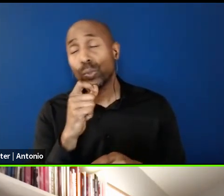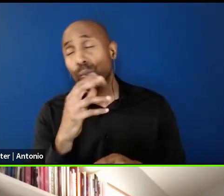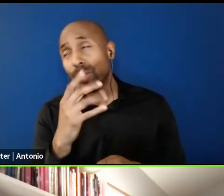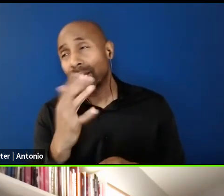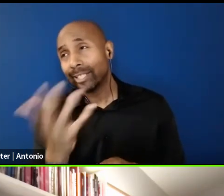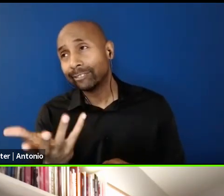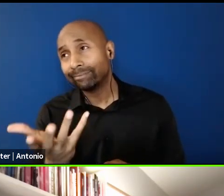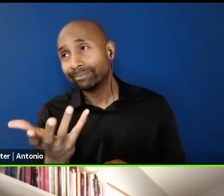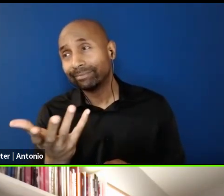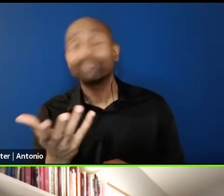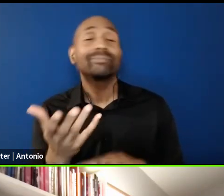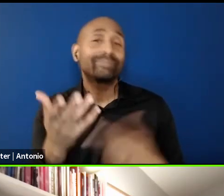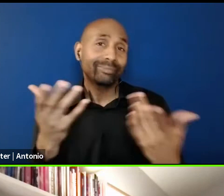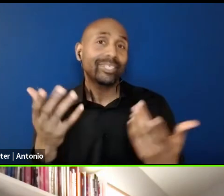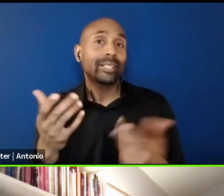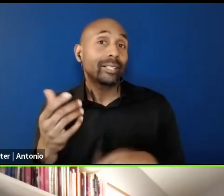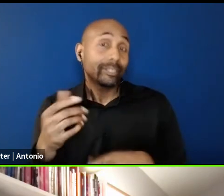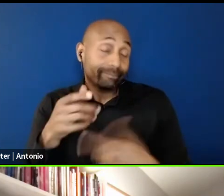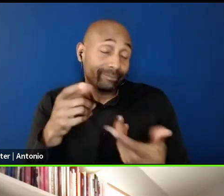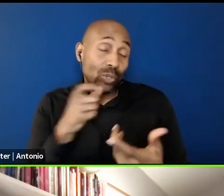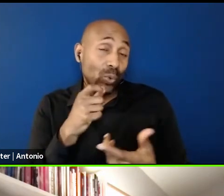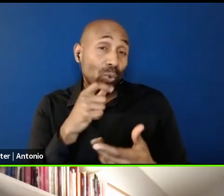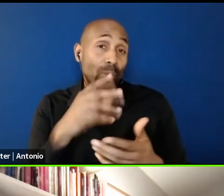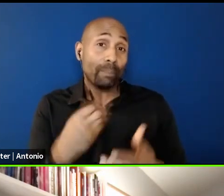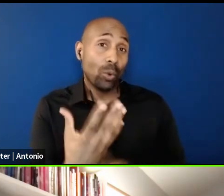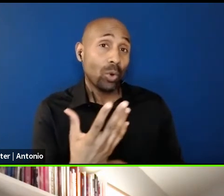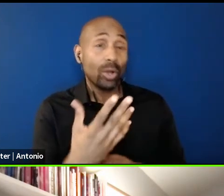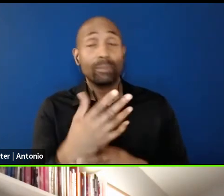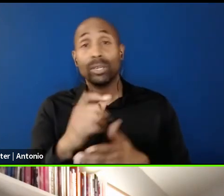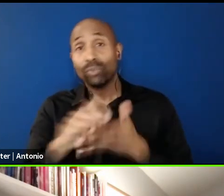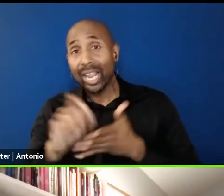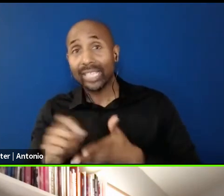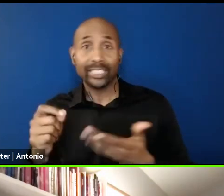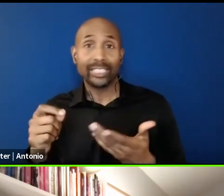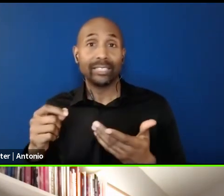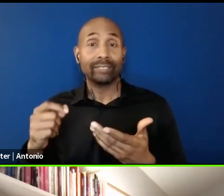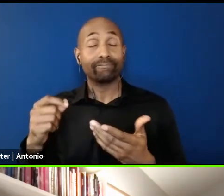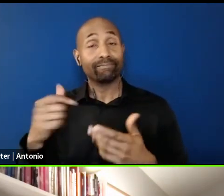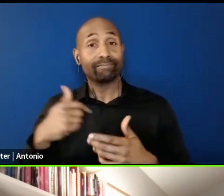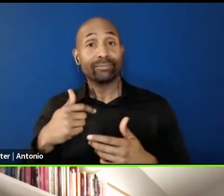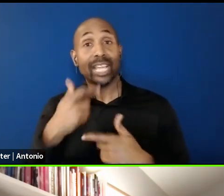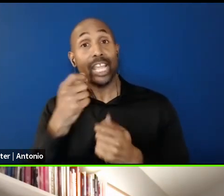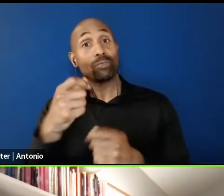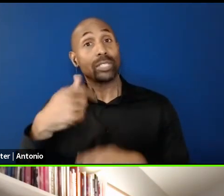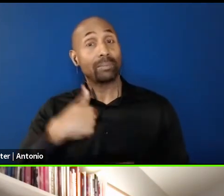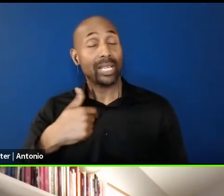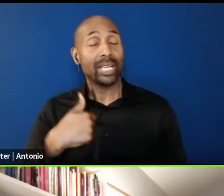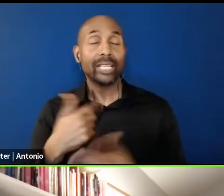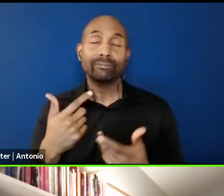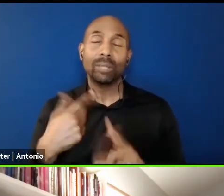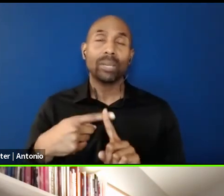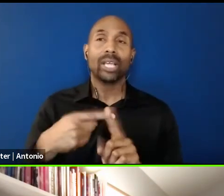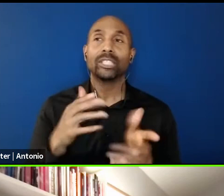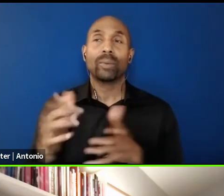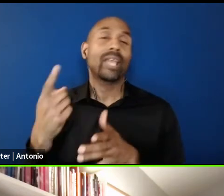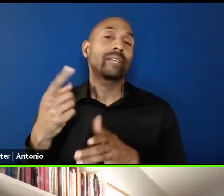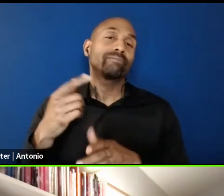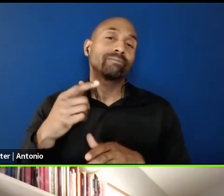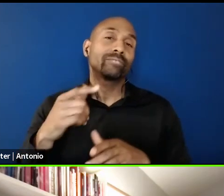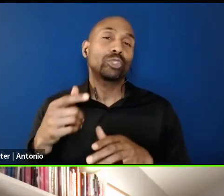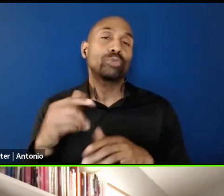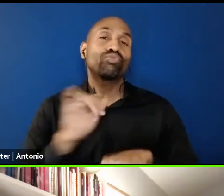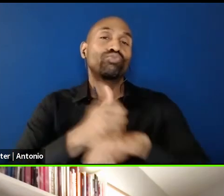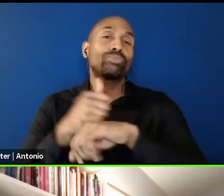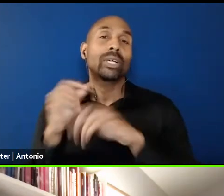it caught my attention and meant something to me. It was a way to create a kind of community and